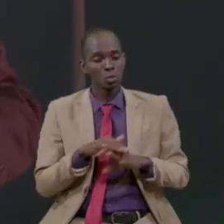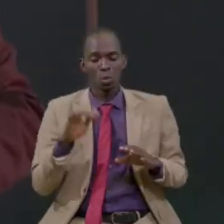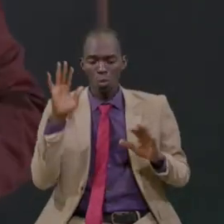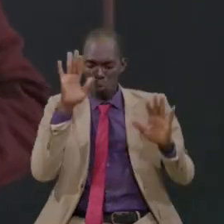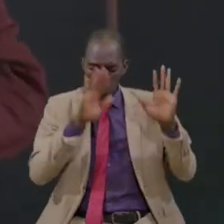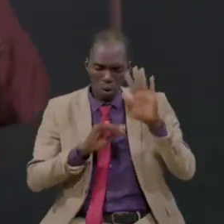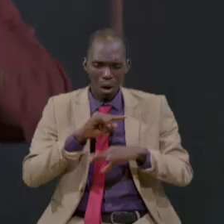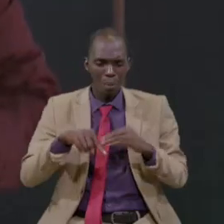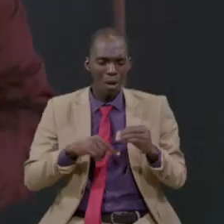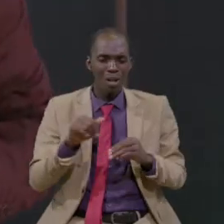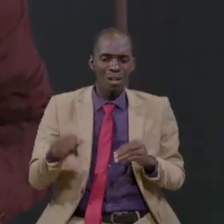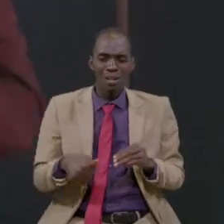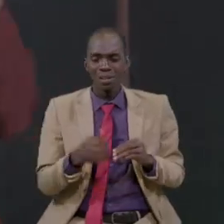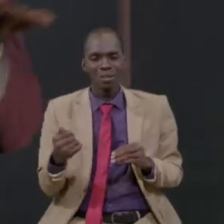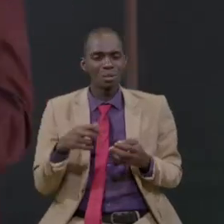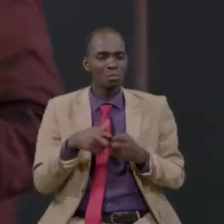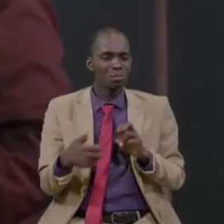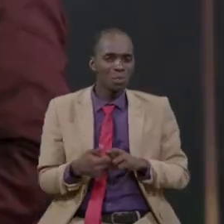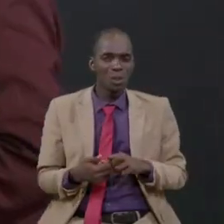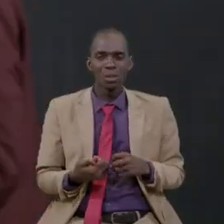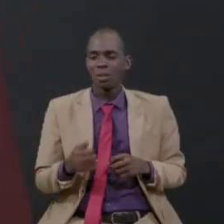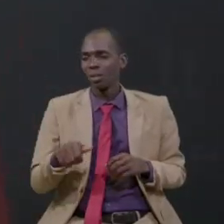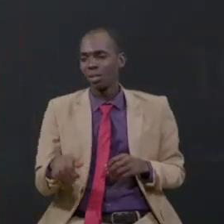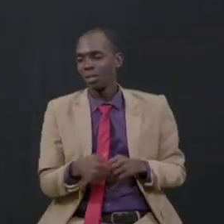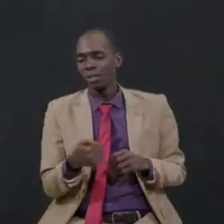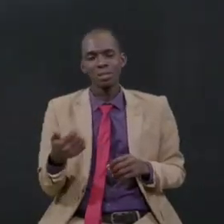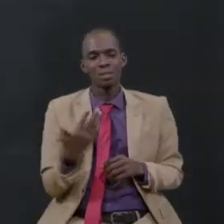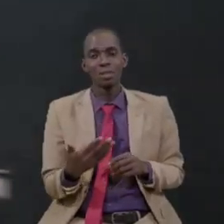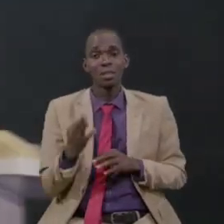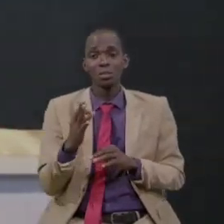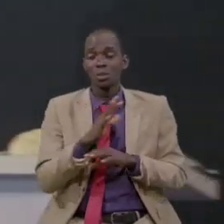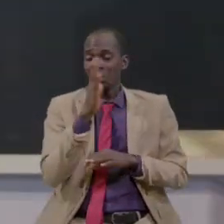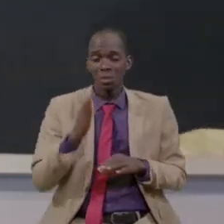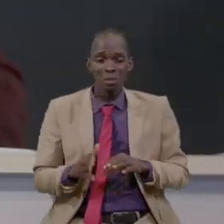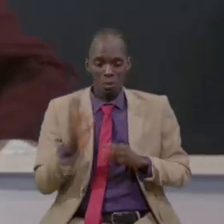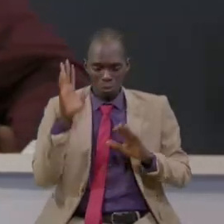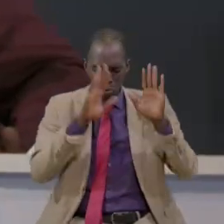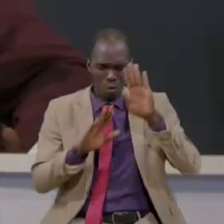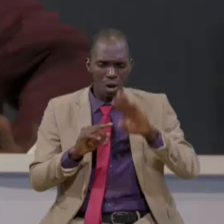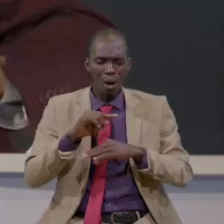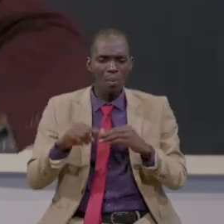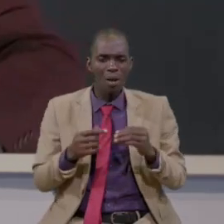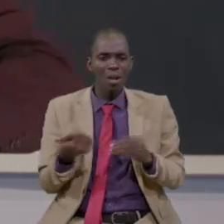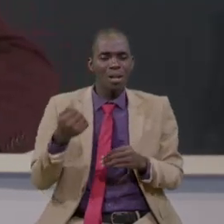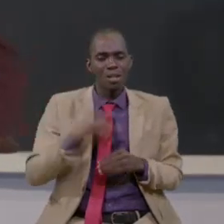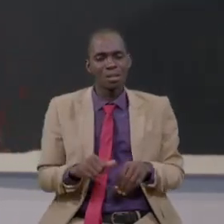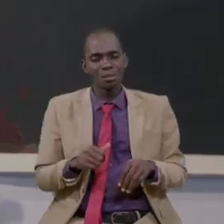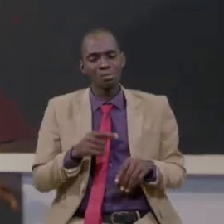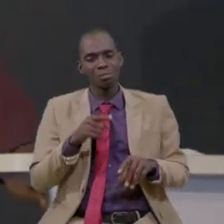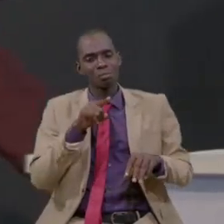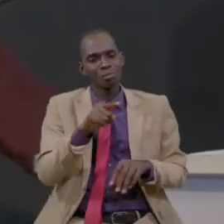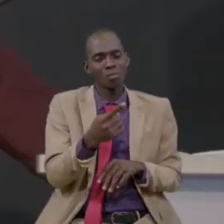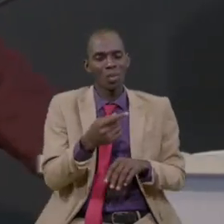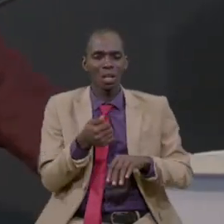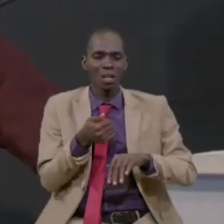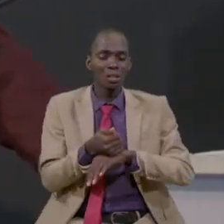jesting, of any gesture, if you didn't care of any criticism, if you didn't care